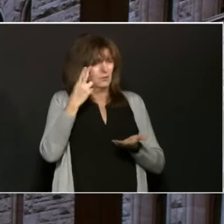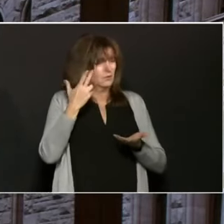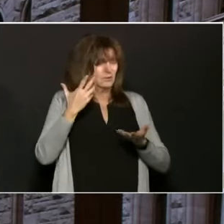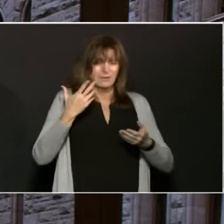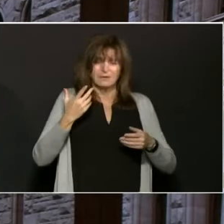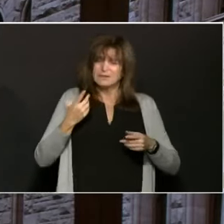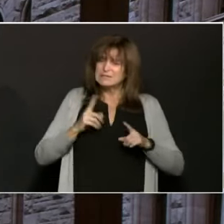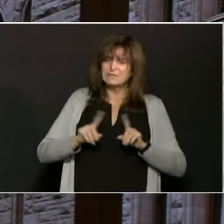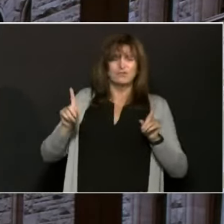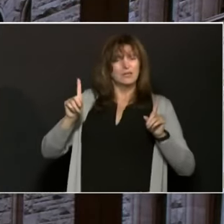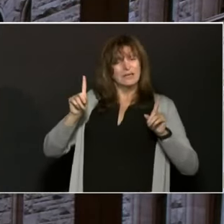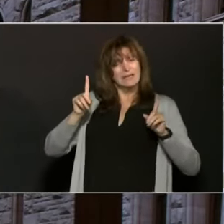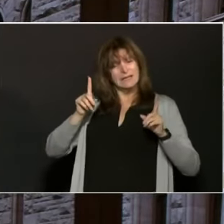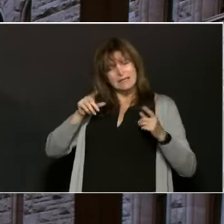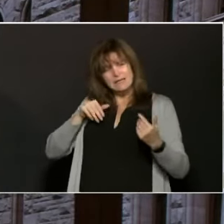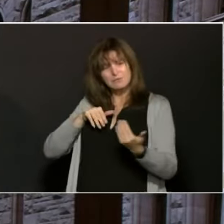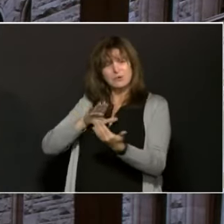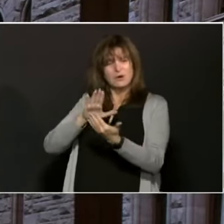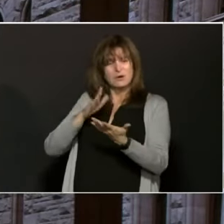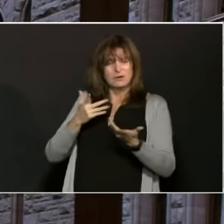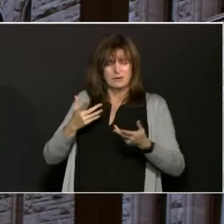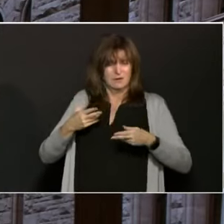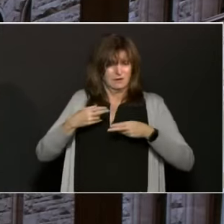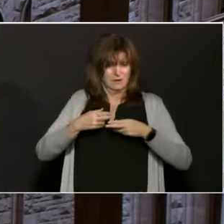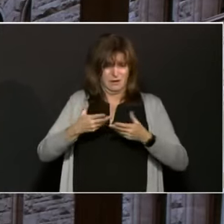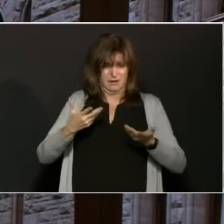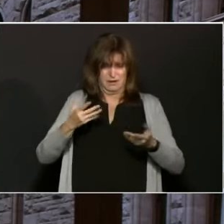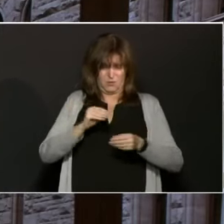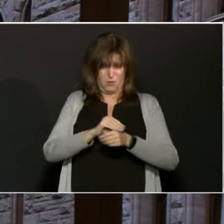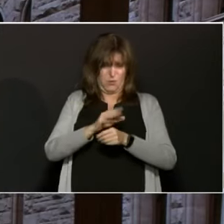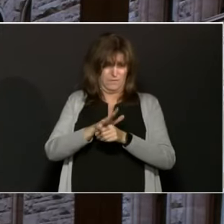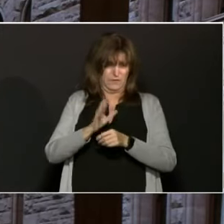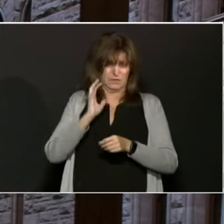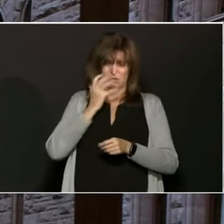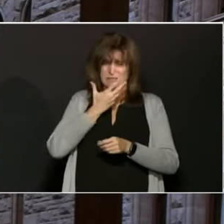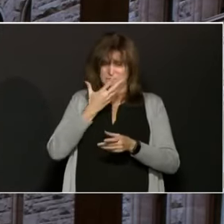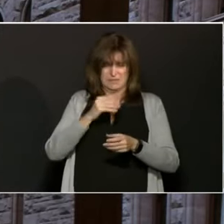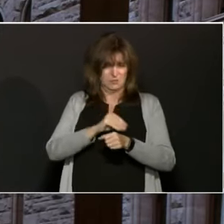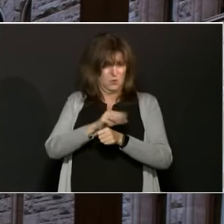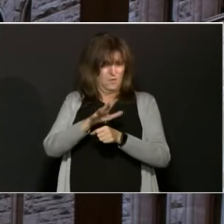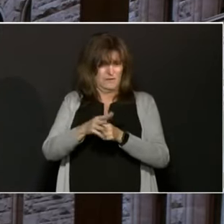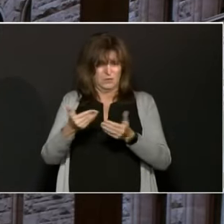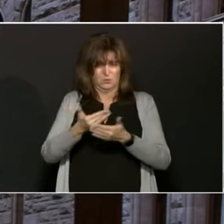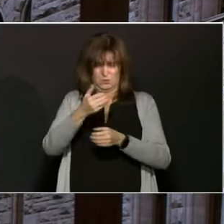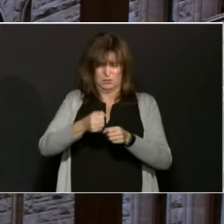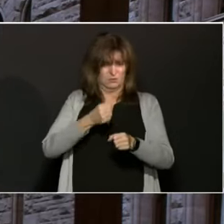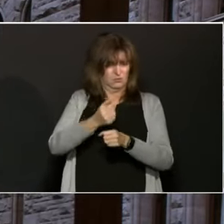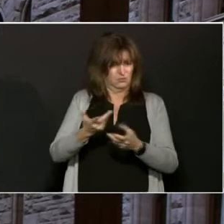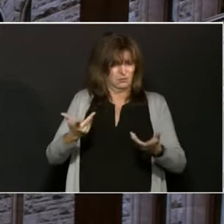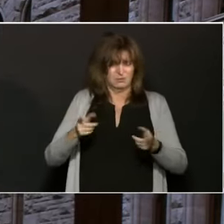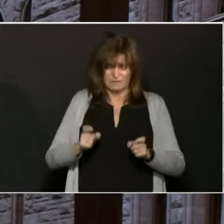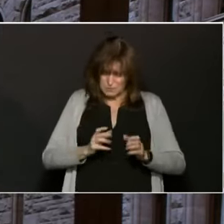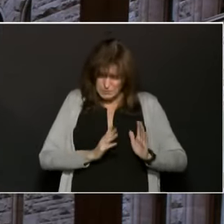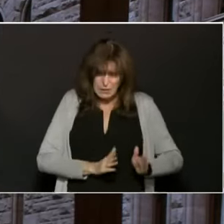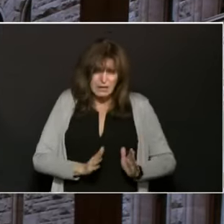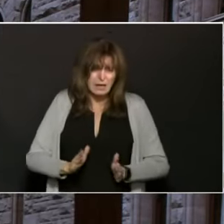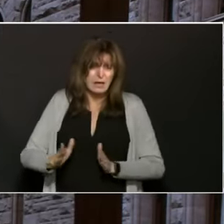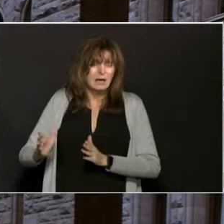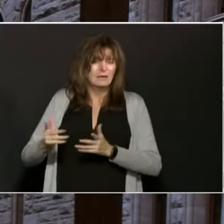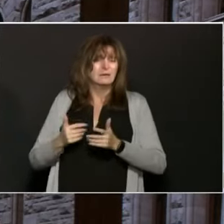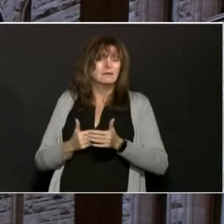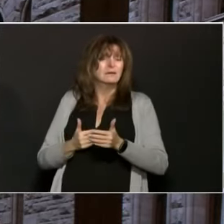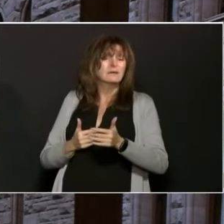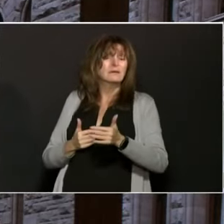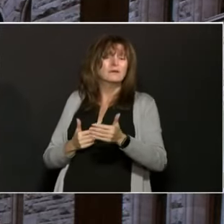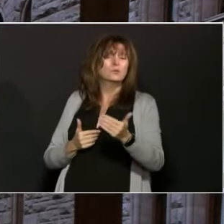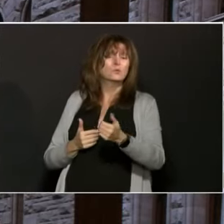COVID Christmas and New Year's, so that we can get ready for our inroad of vaccinations in the new year. That's the